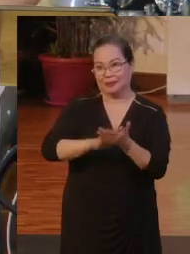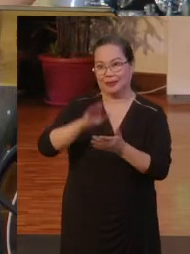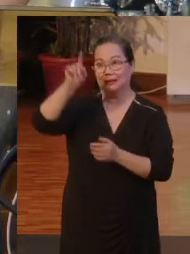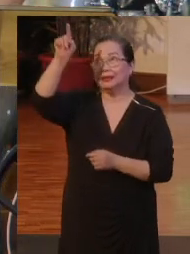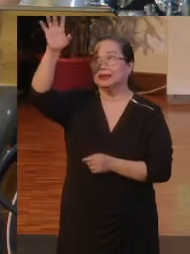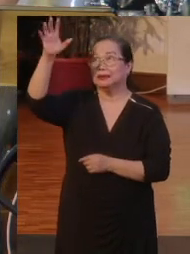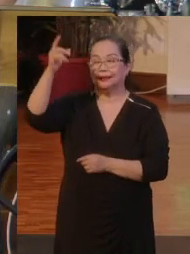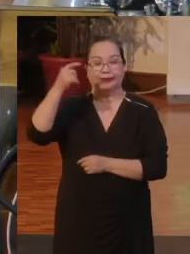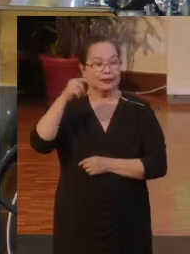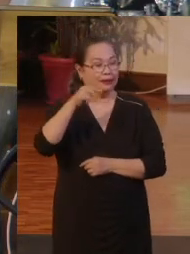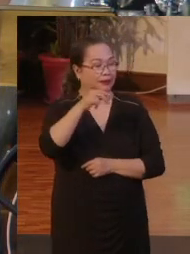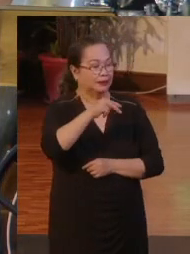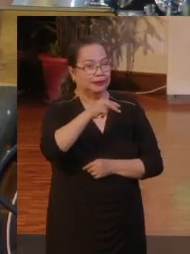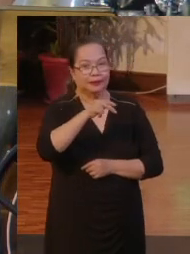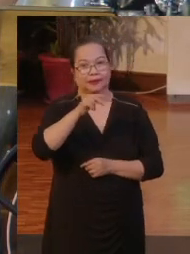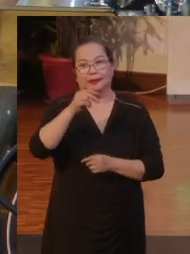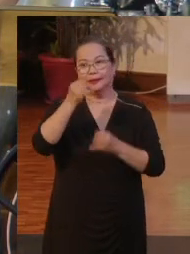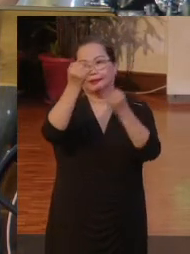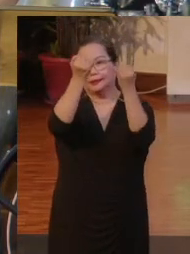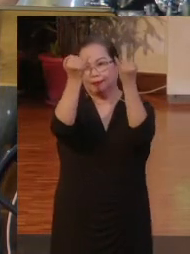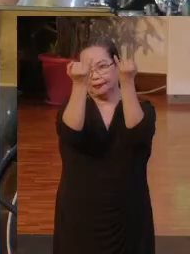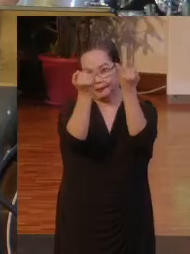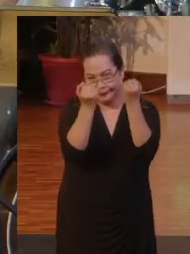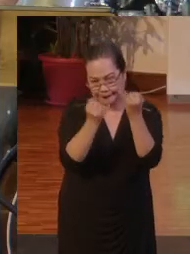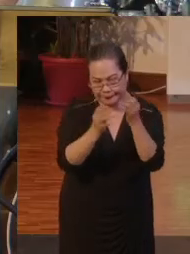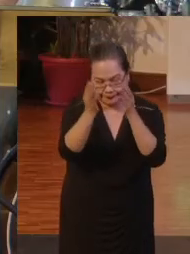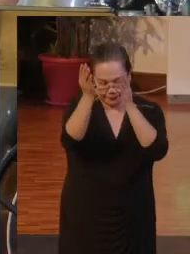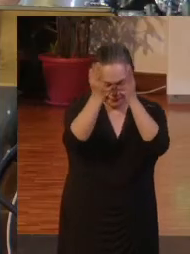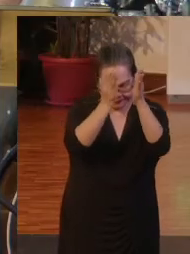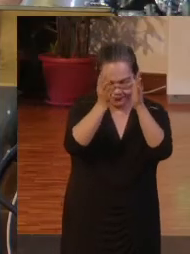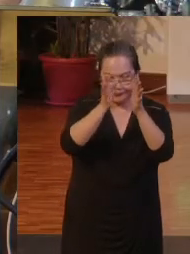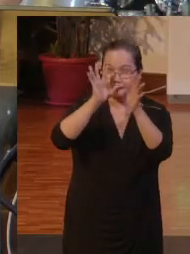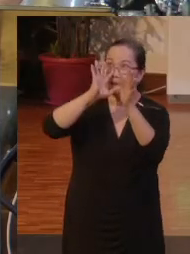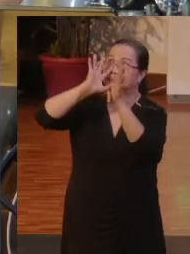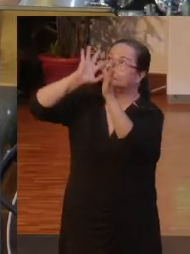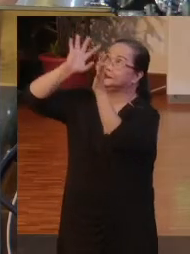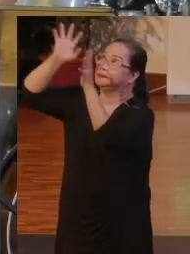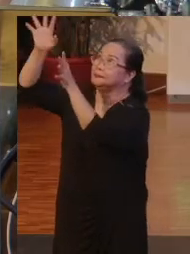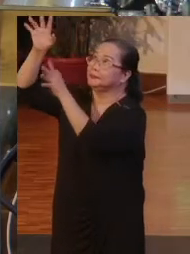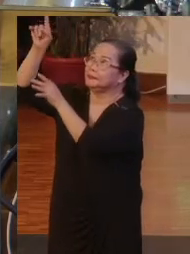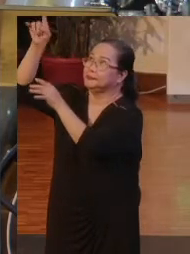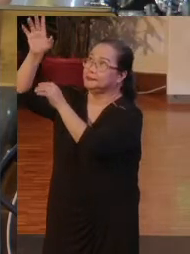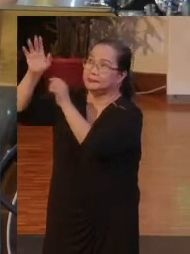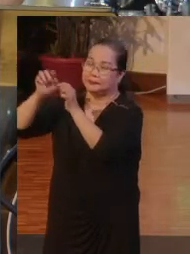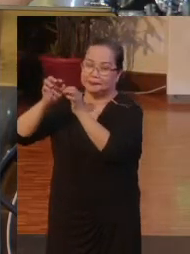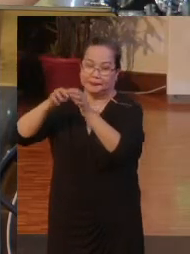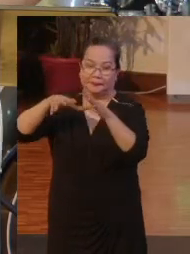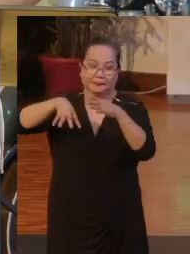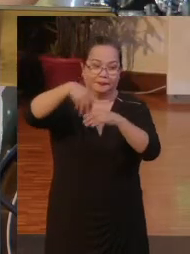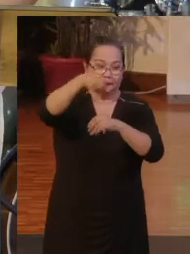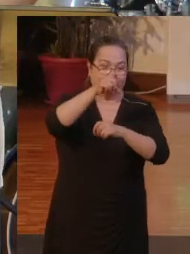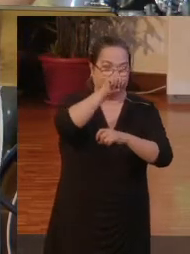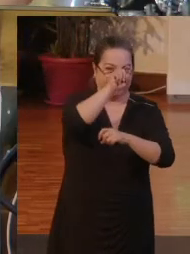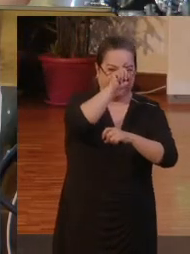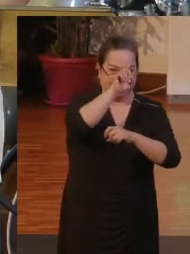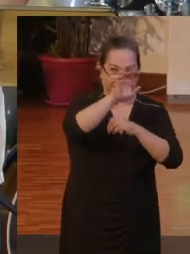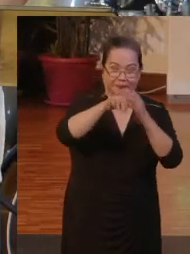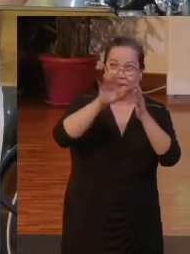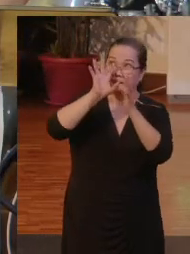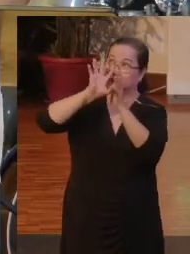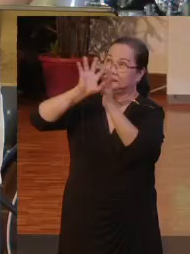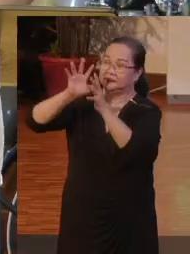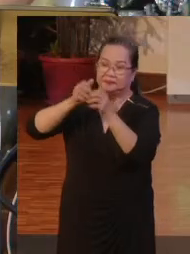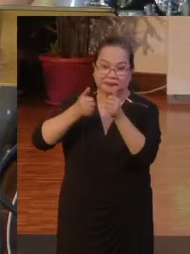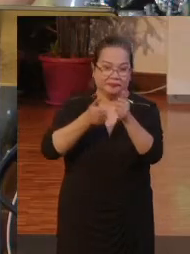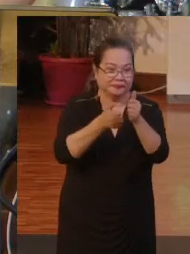Lord and served the Baals. And they abandoned the Lord, the God of their fathers, who had brought them out of the land of Egypt. They went after